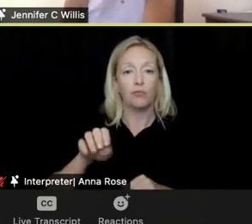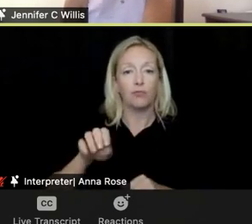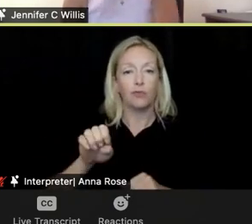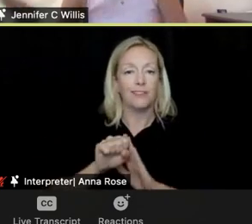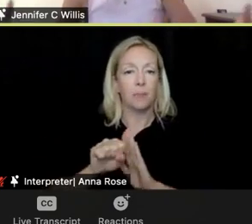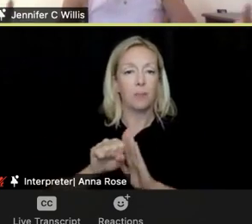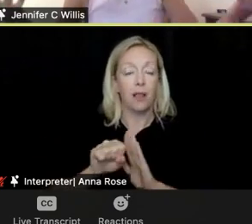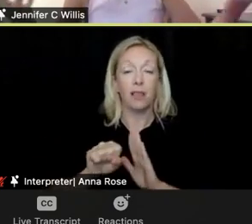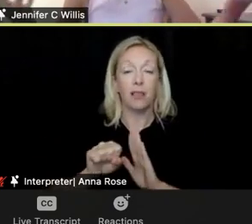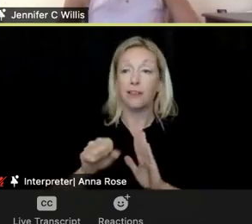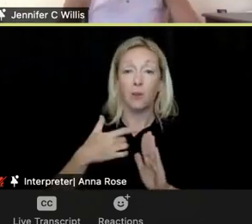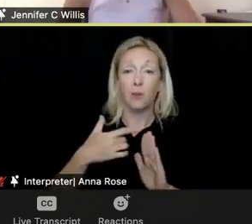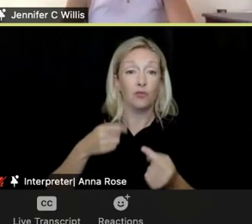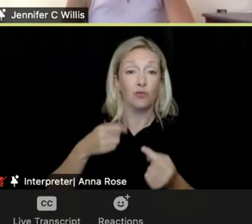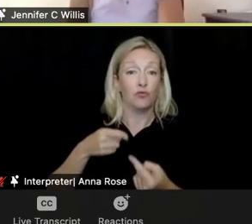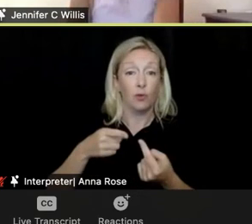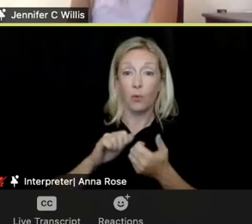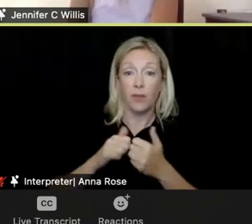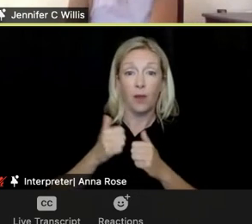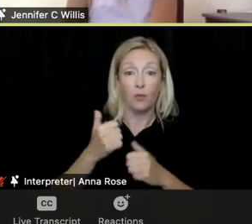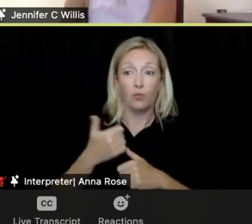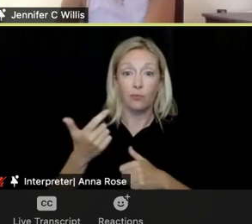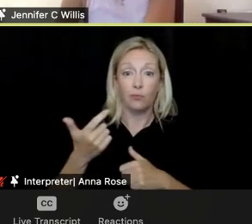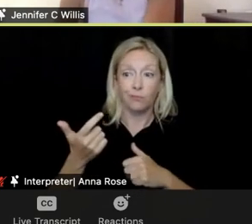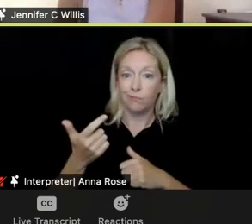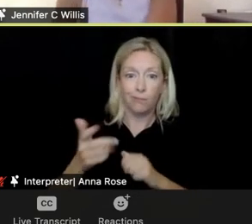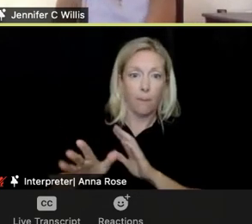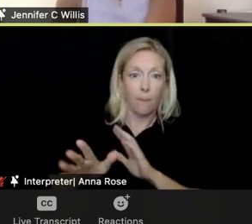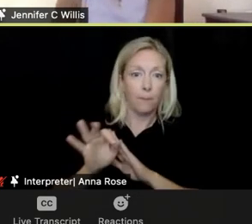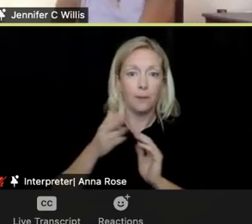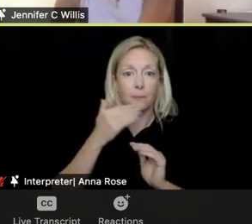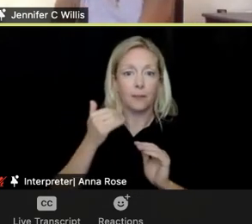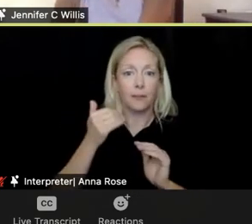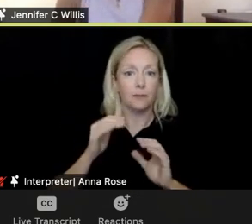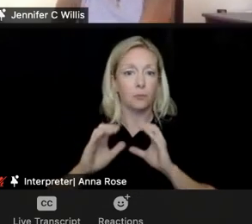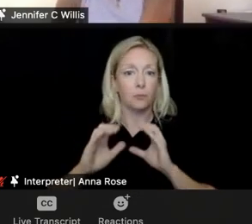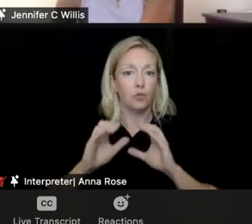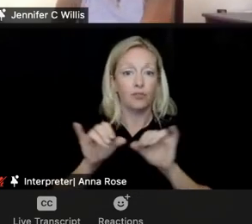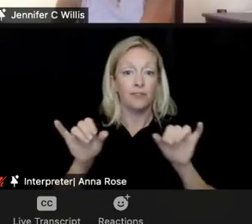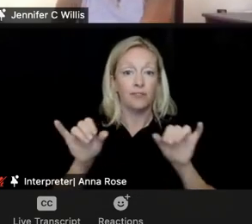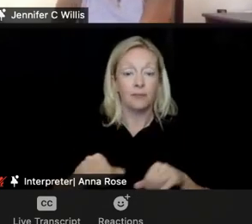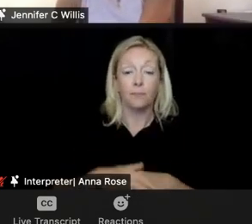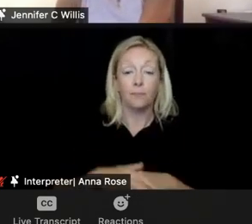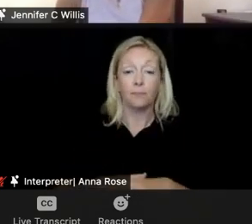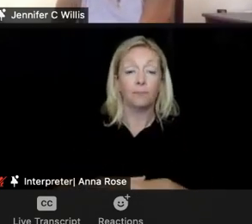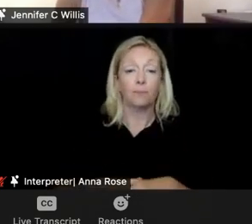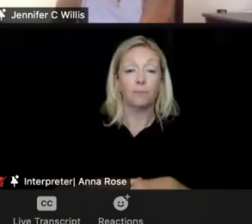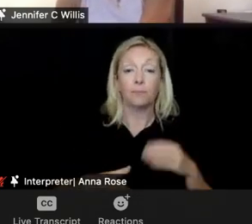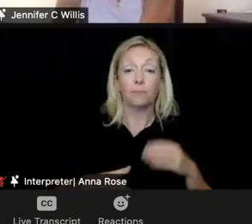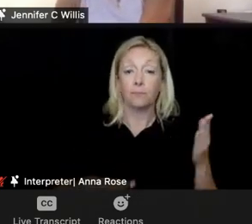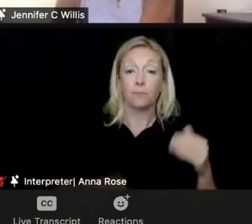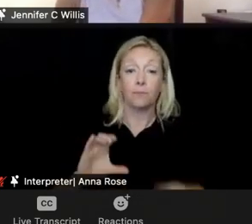an accessible communication system for, right? Yeah, this is Chris, and I would just